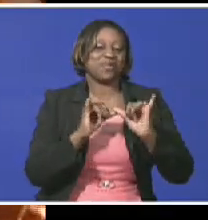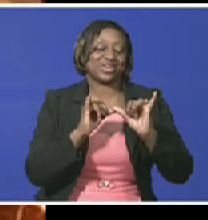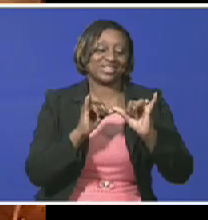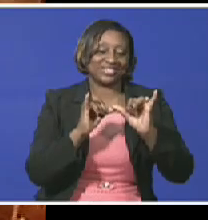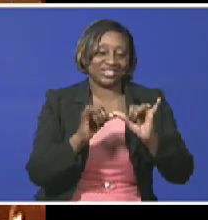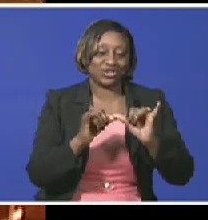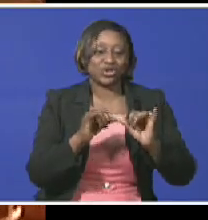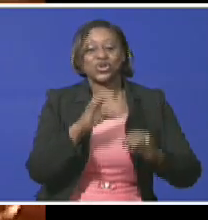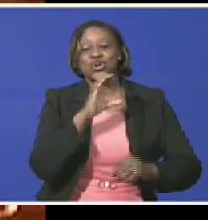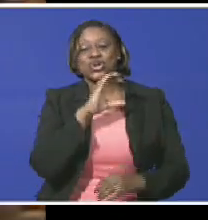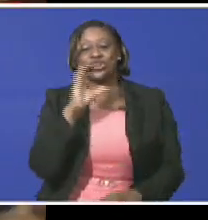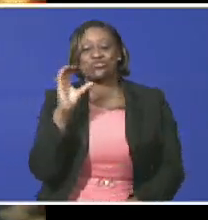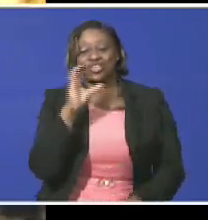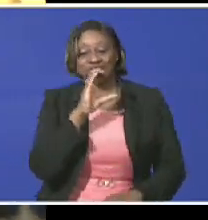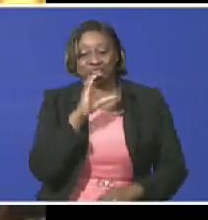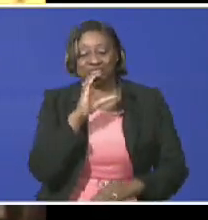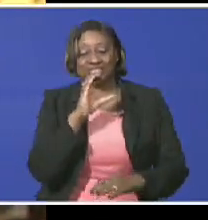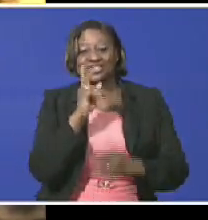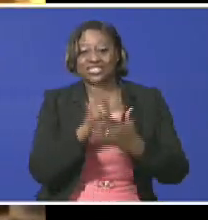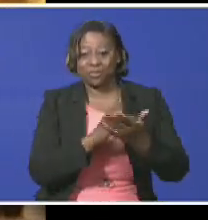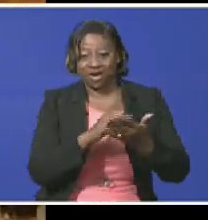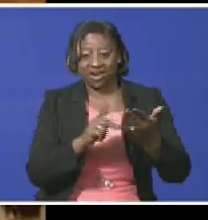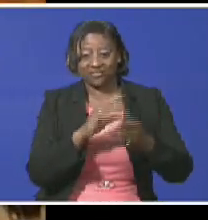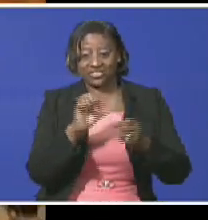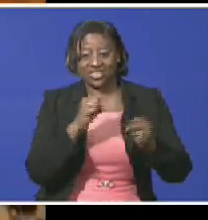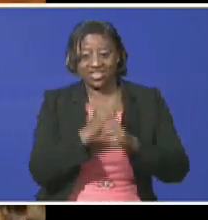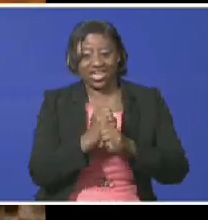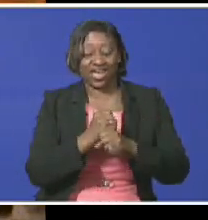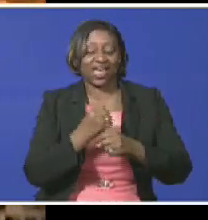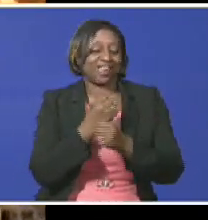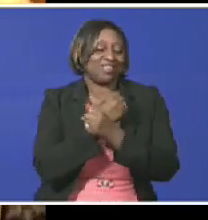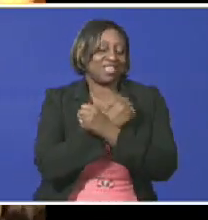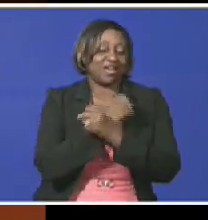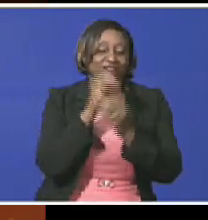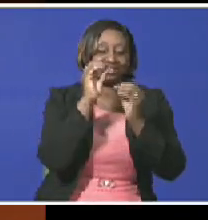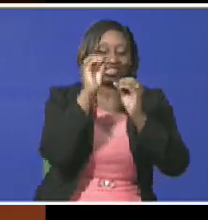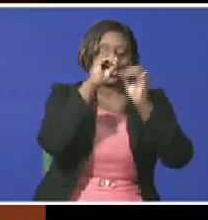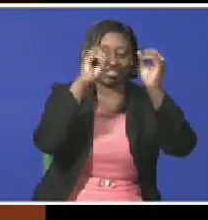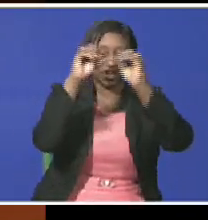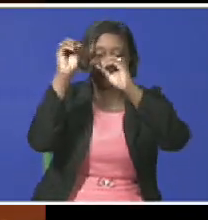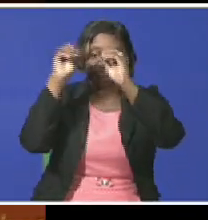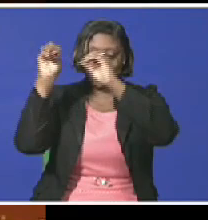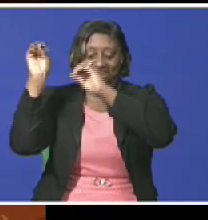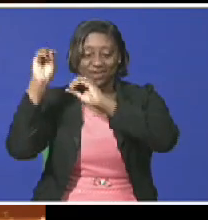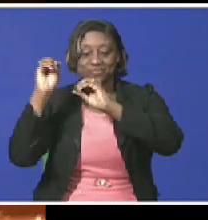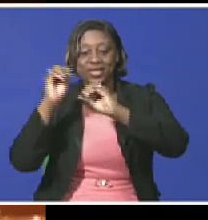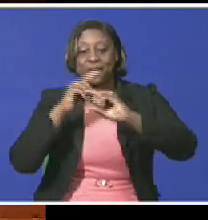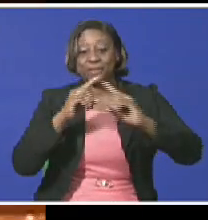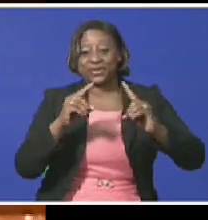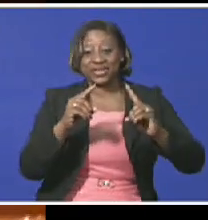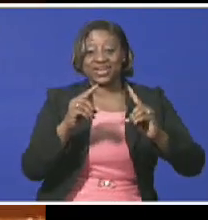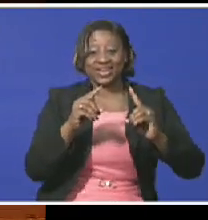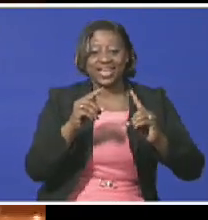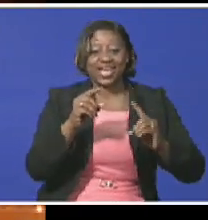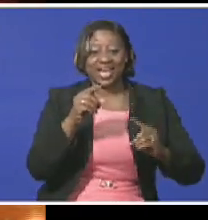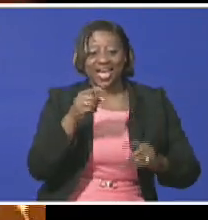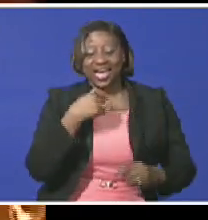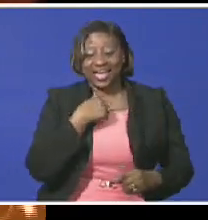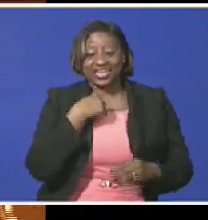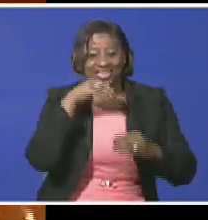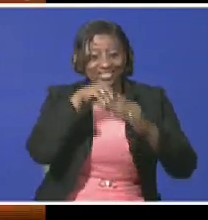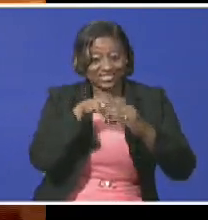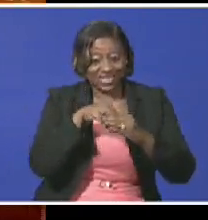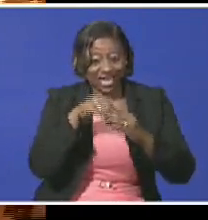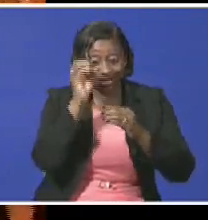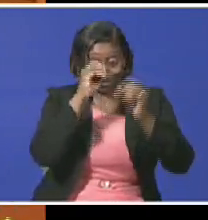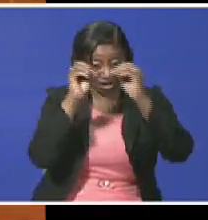Christmas is a part of the year that I really love, and I enjoy decorating. I'm responsible for inside. Which I do the outside. Yeah.